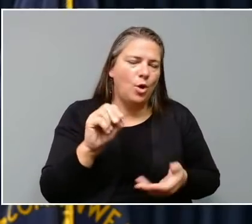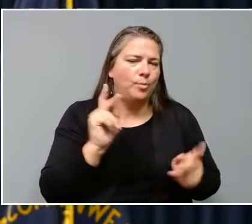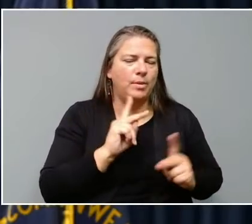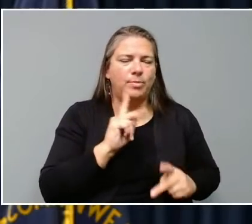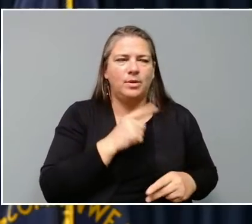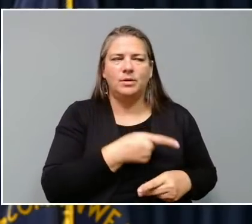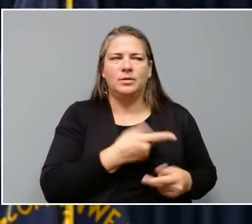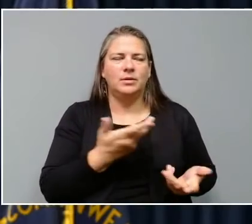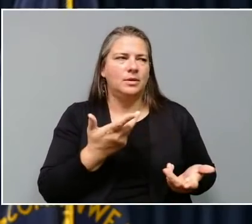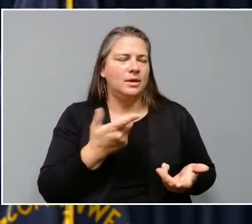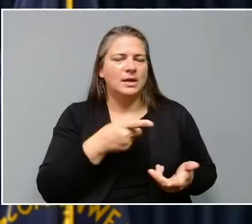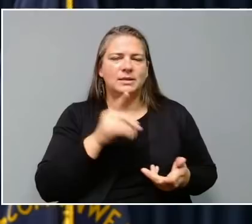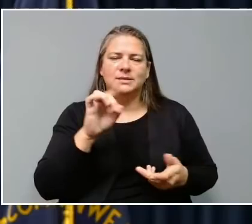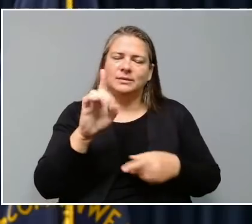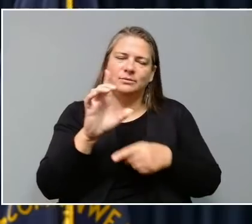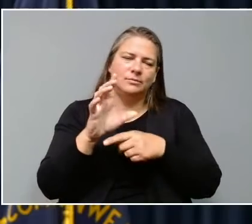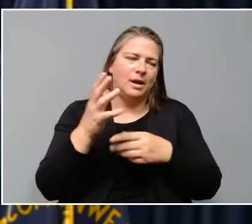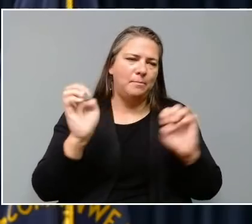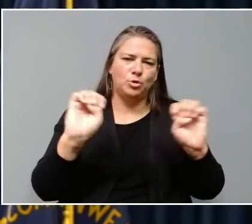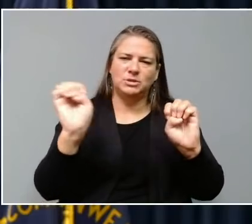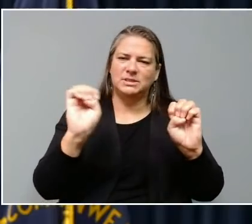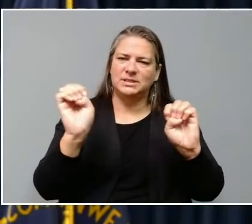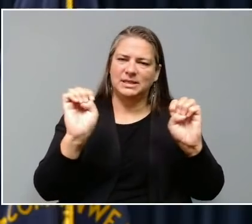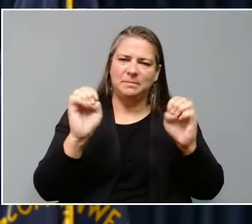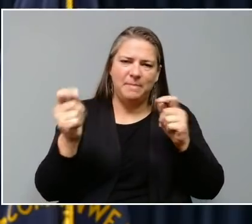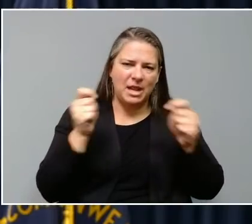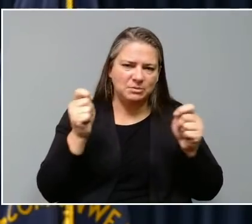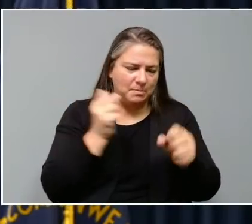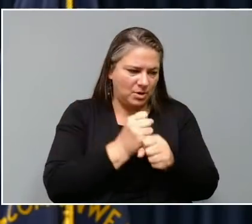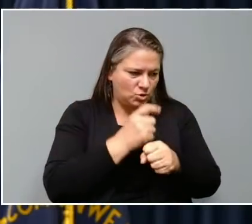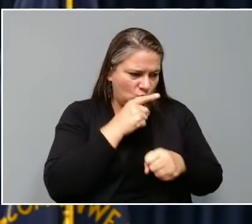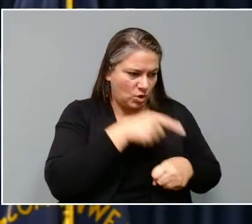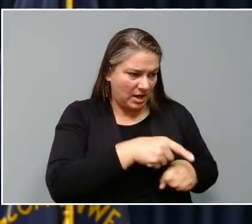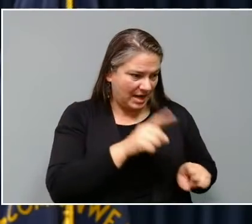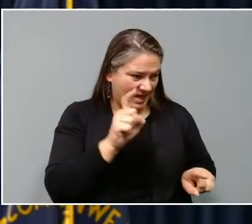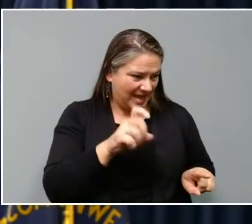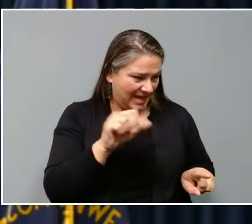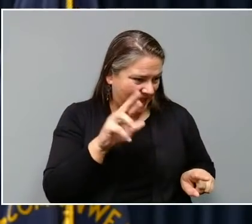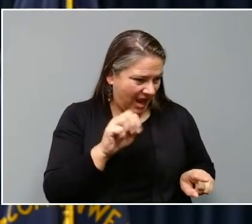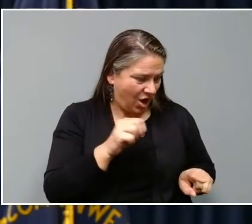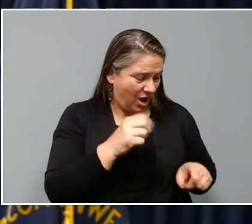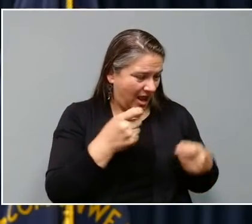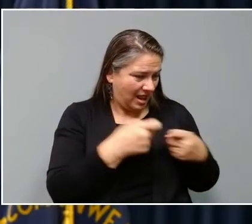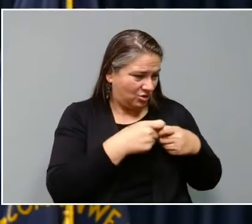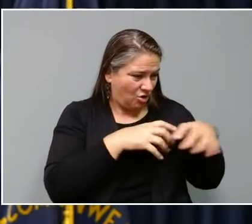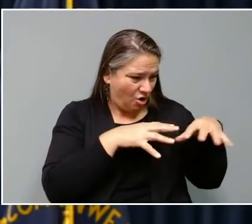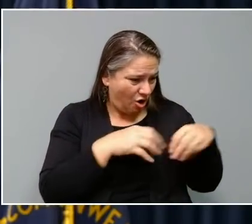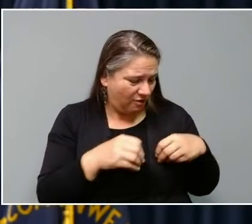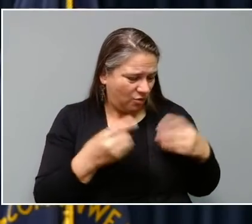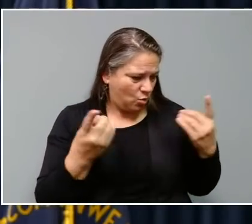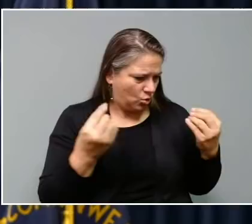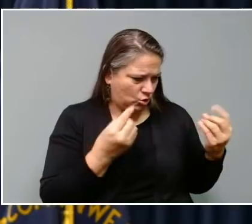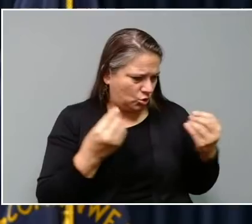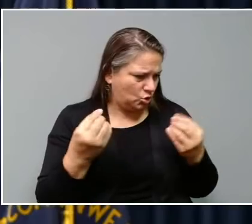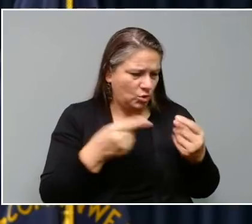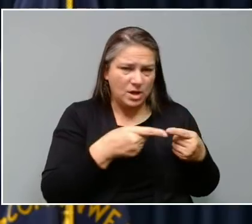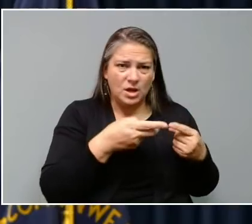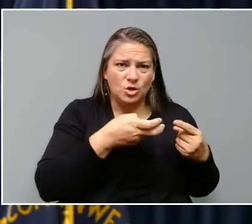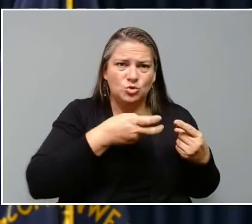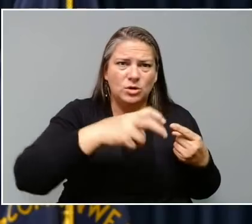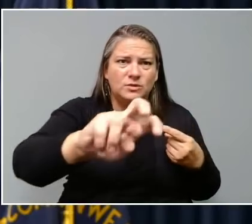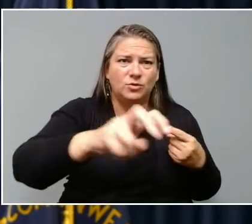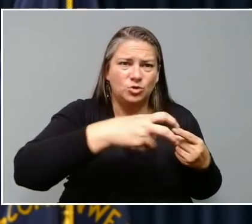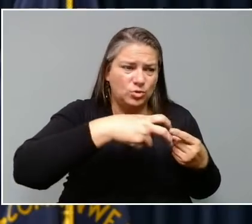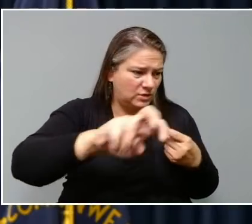did incredible work. Those patients' care was never interrupted. In the midst of a pandemic, having a transformer and all your power go down is about